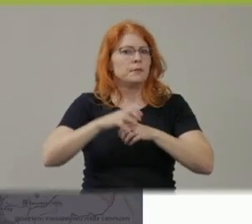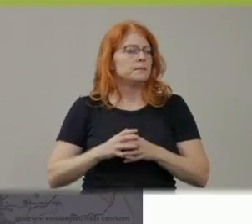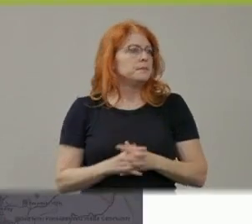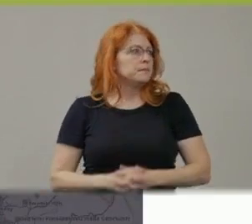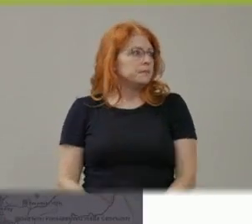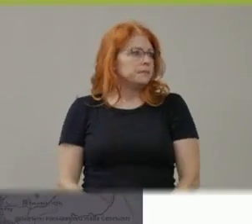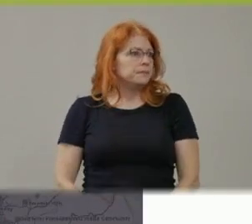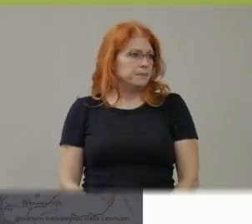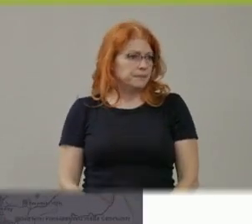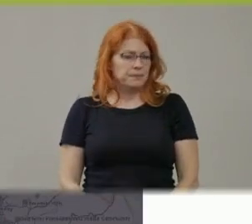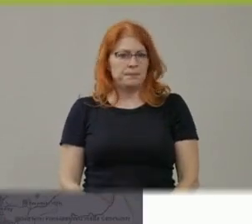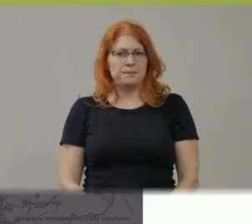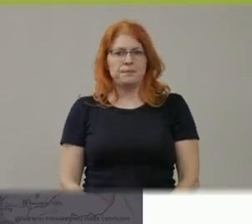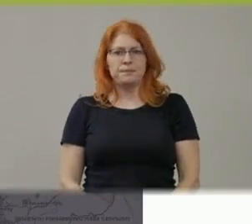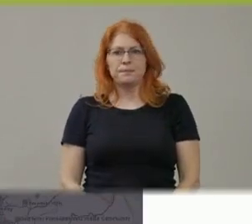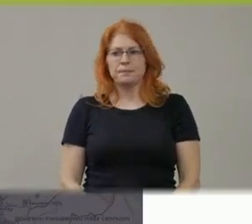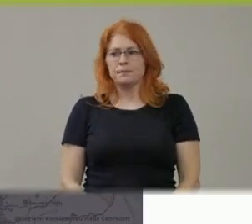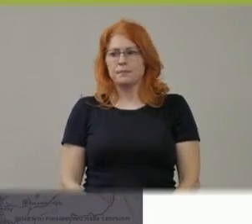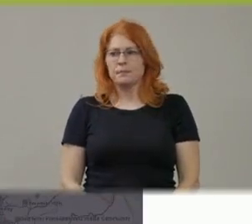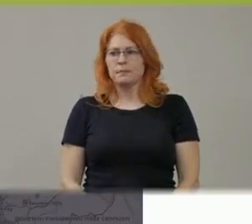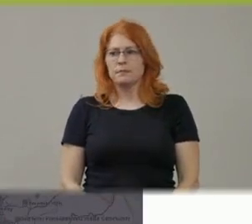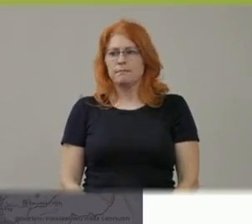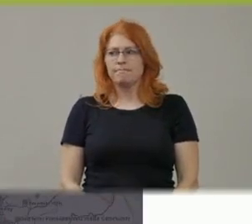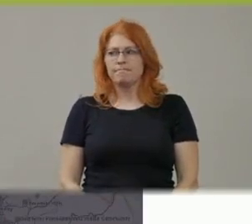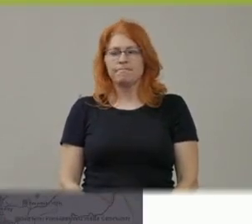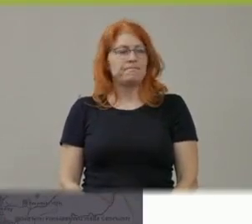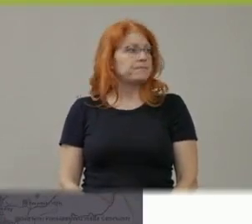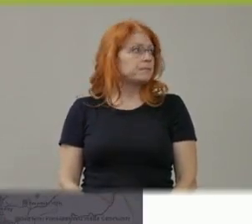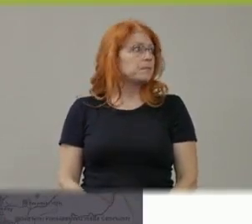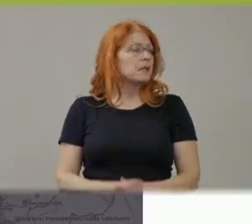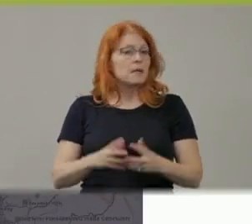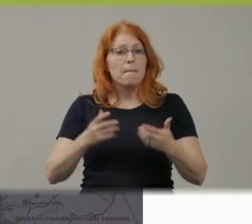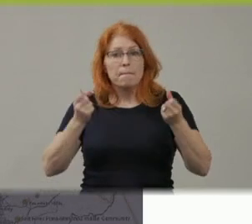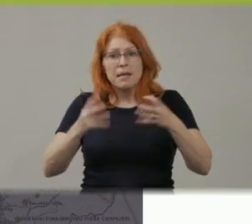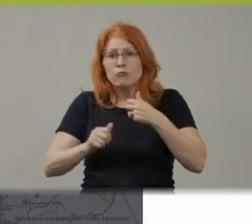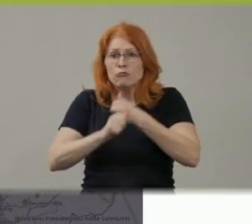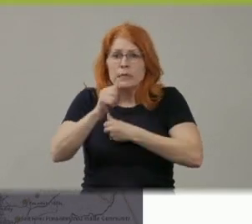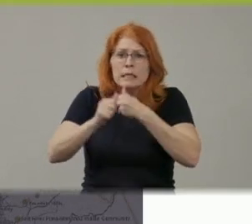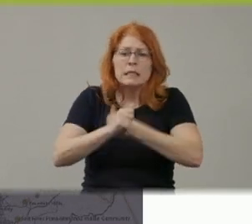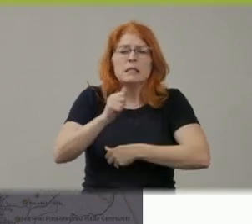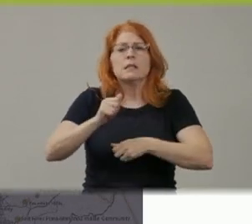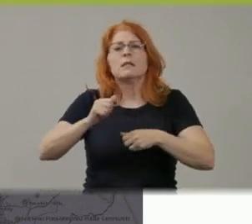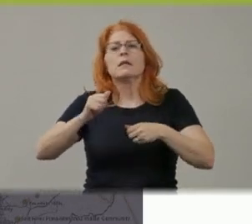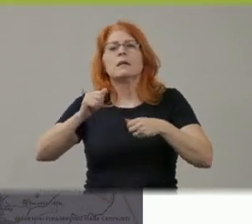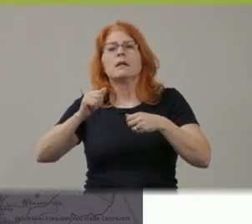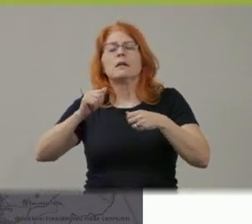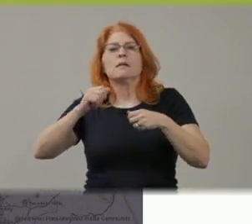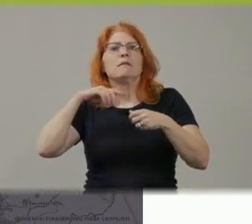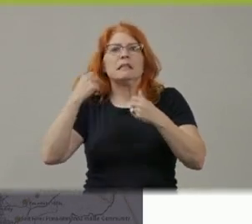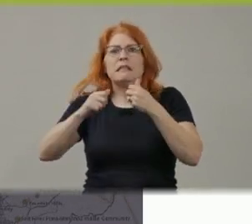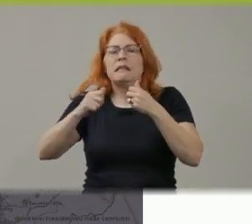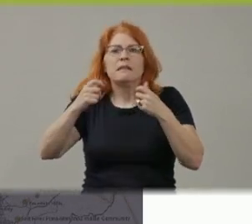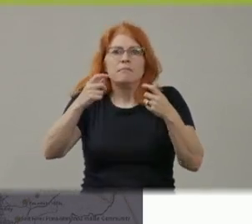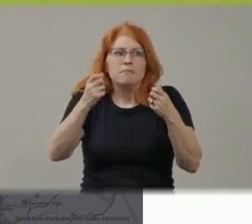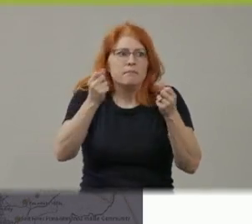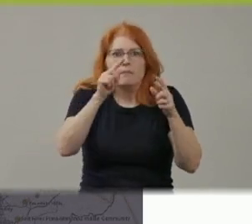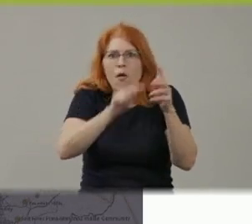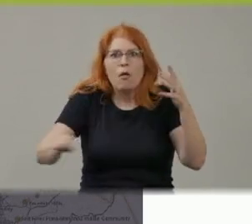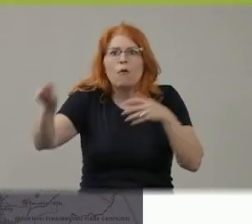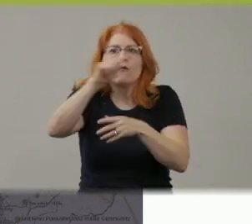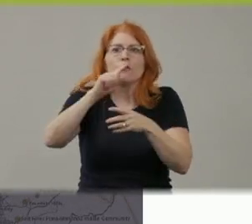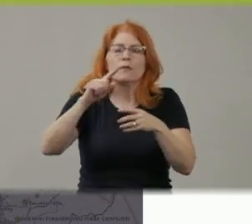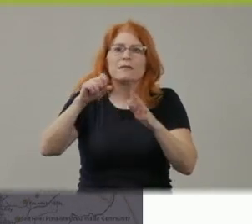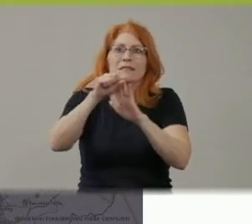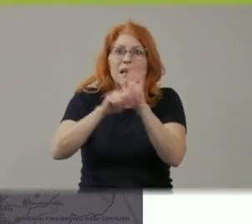that. So there's a lot of risks and threats for the state of Arizona as our community,